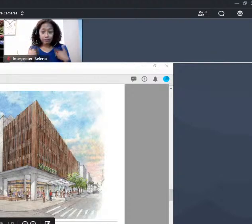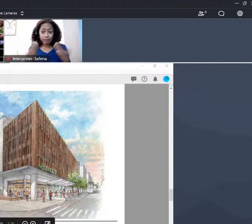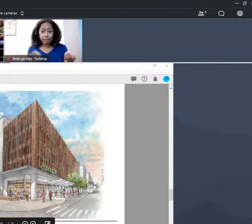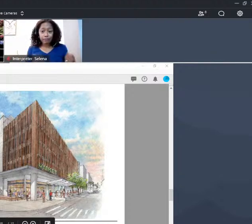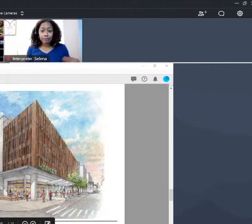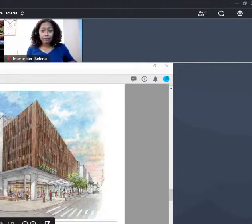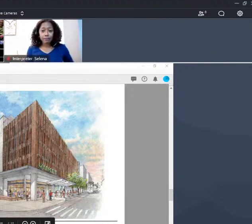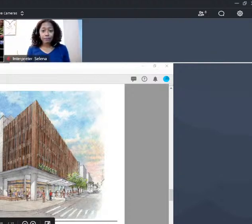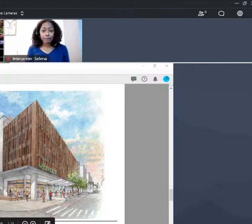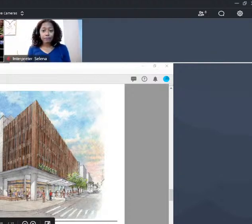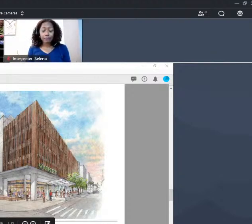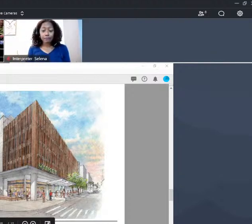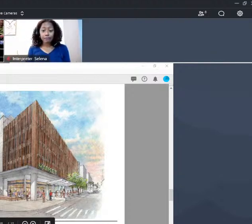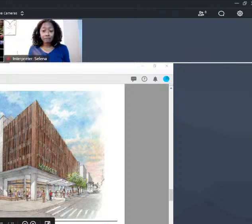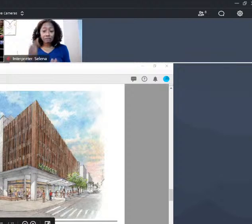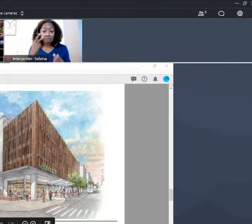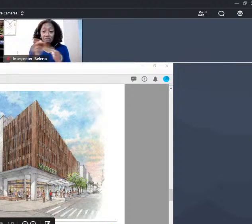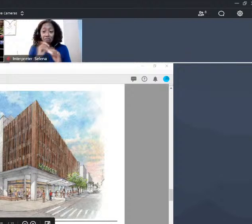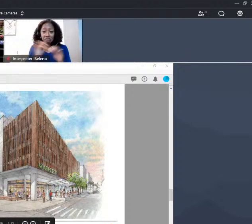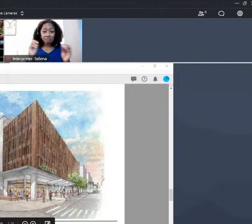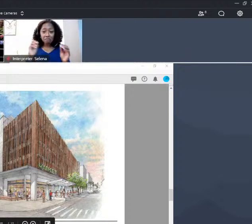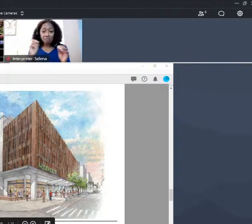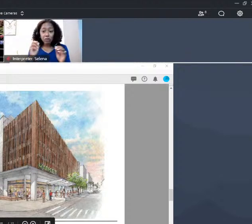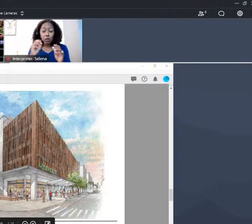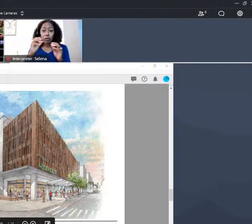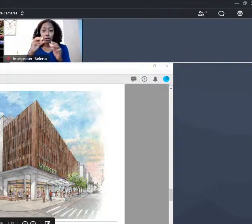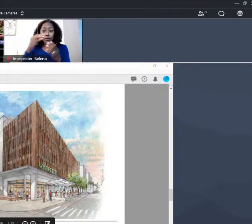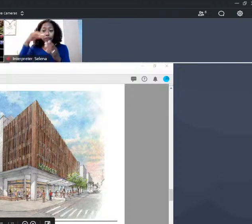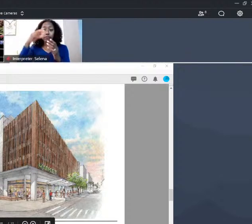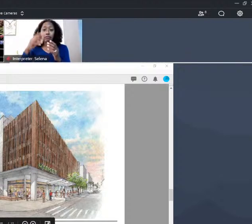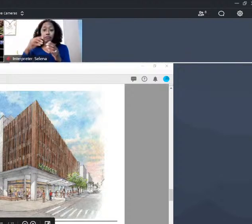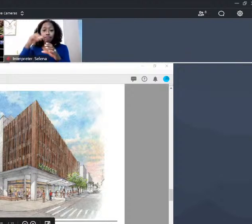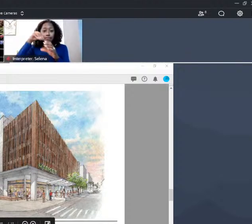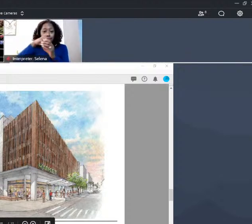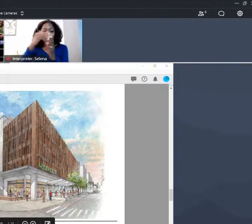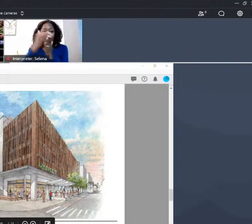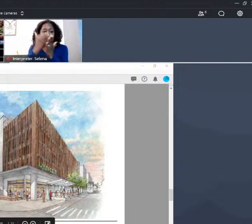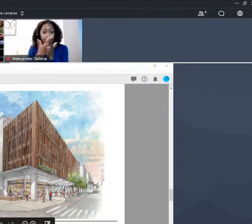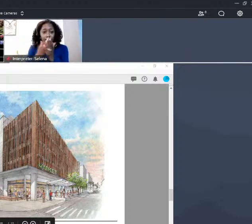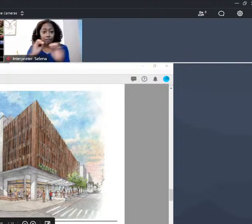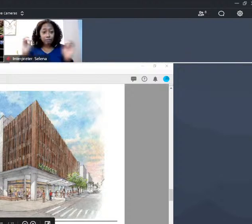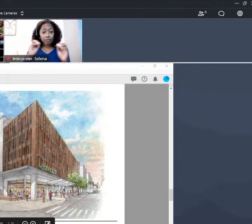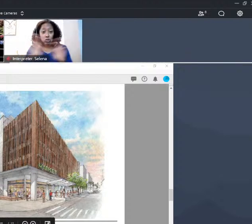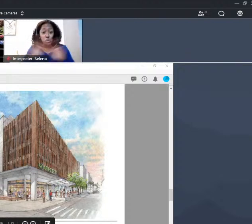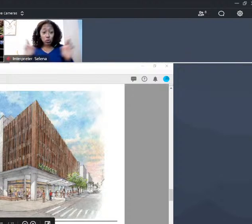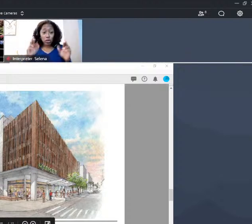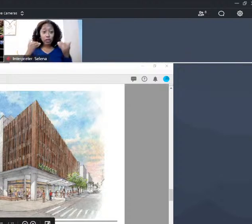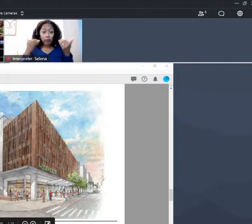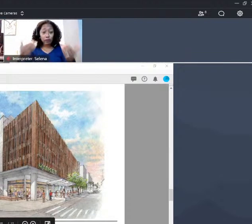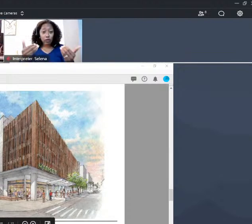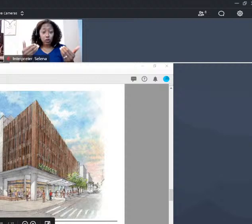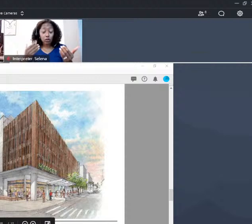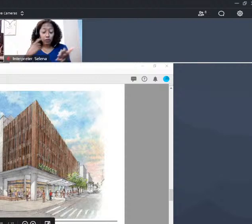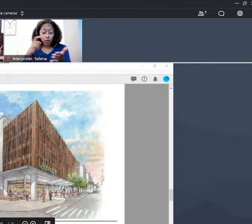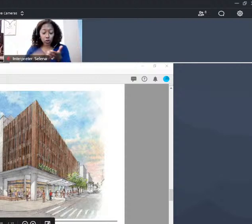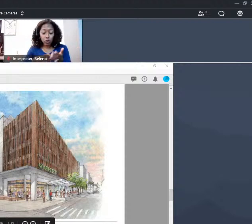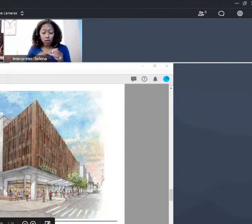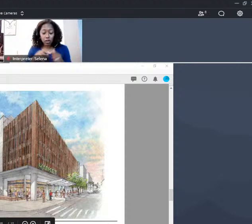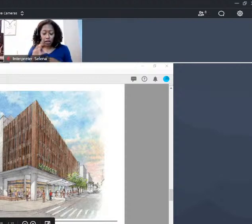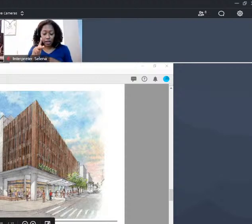Thank you, Mr. Young. I see no speakers, members in the queue. Therefore, I assume you're ready to vote. It was moved by Canale, seconded by Councilman